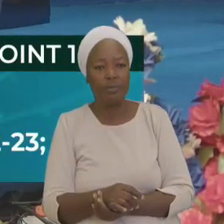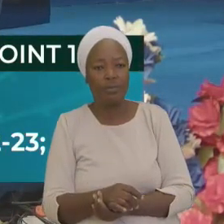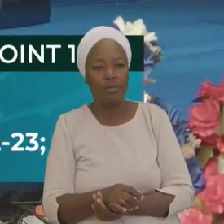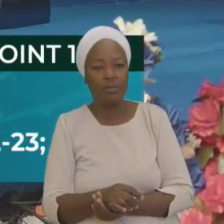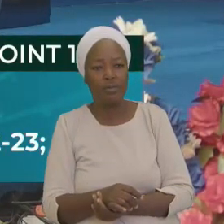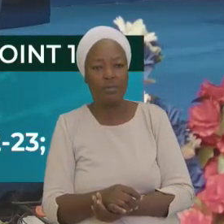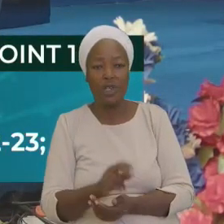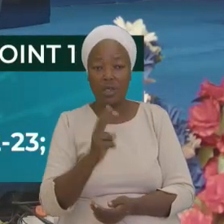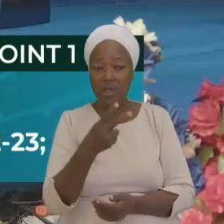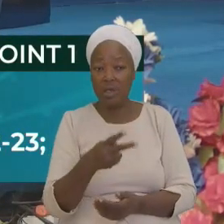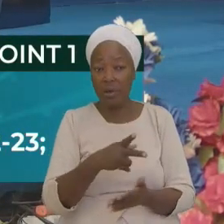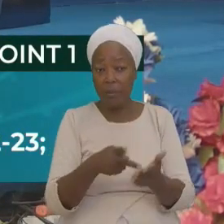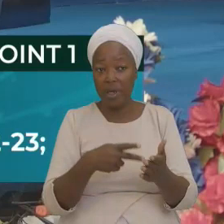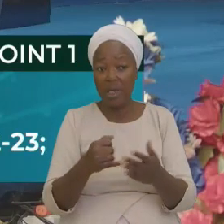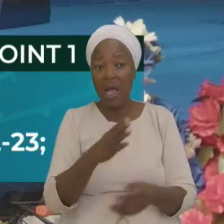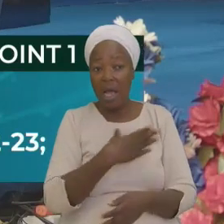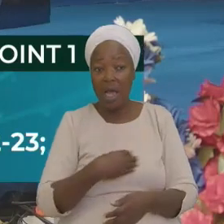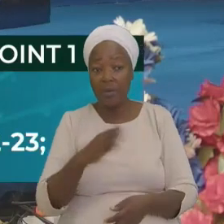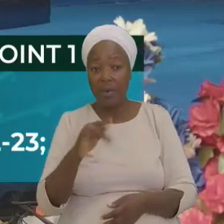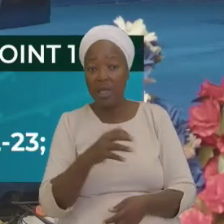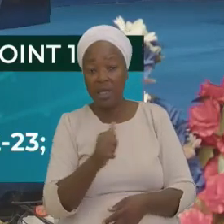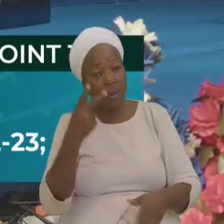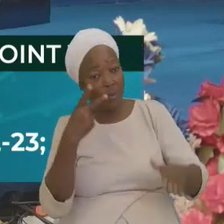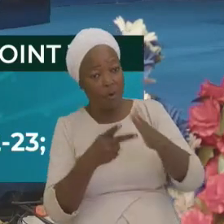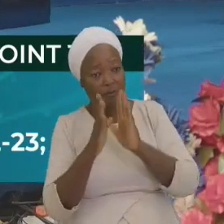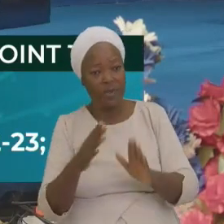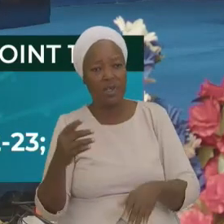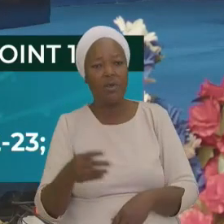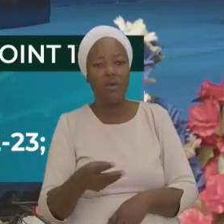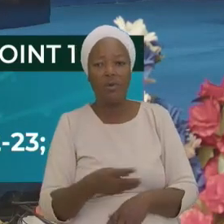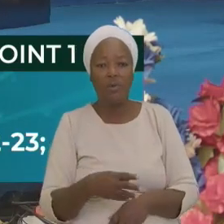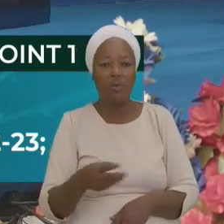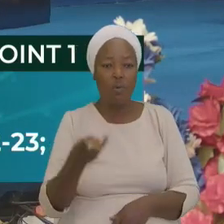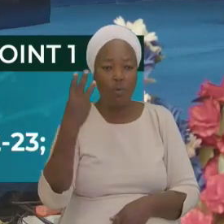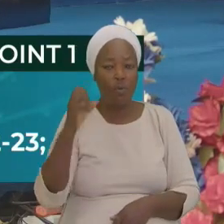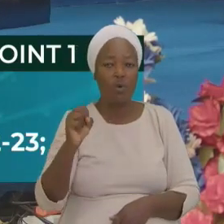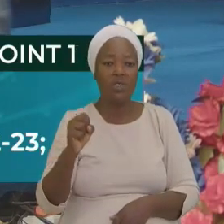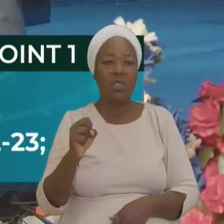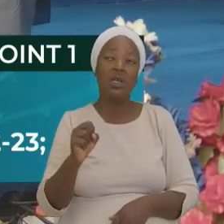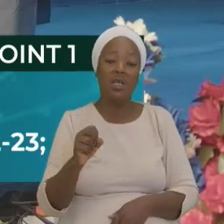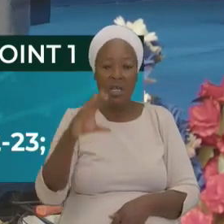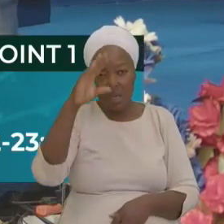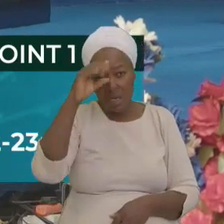Second part, and by a prophet was he preserved.